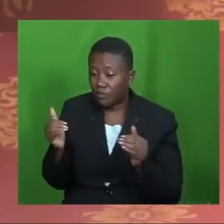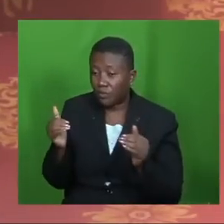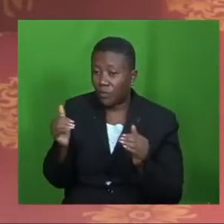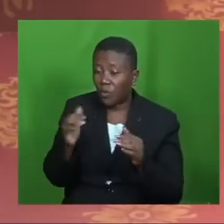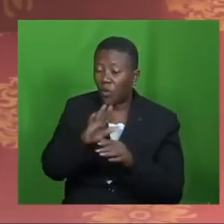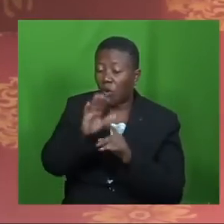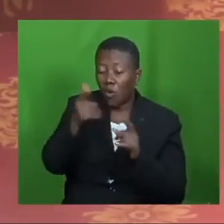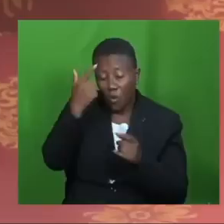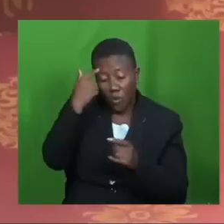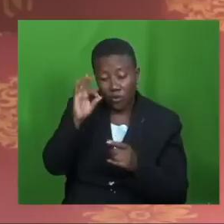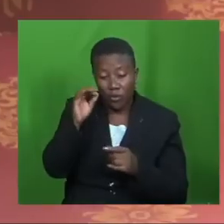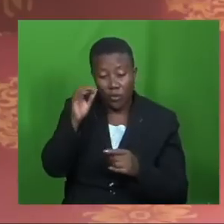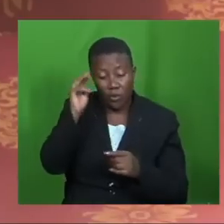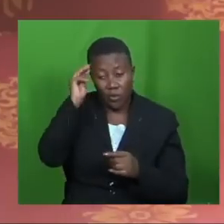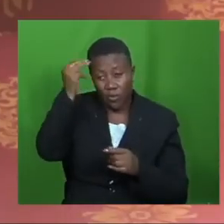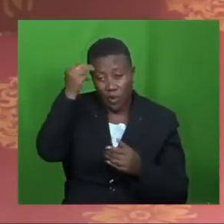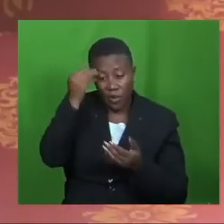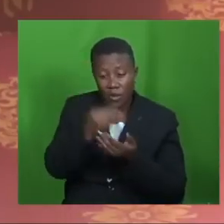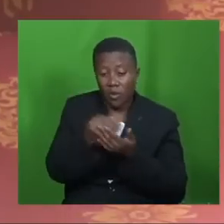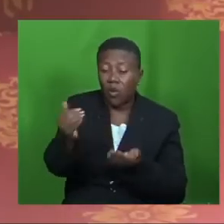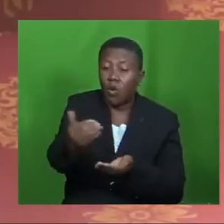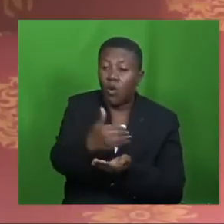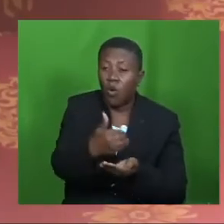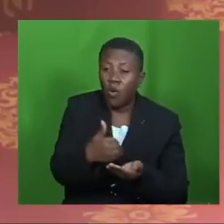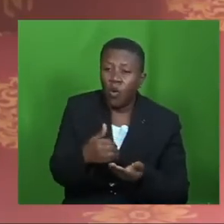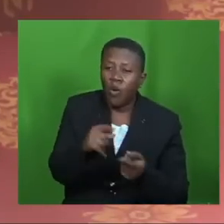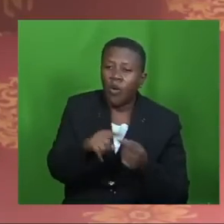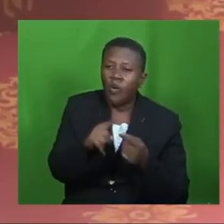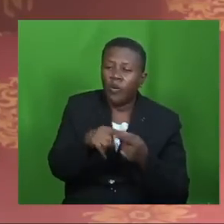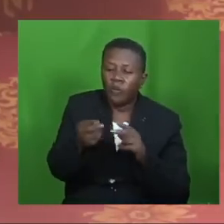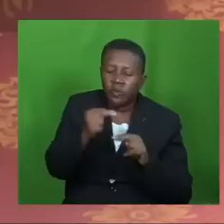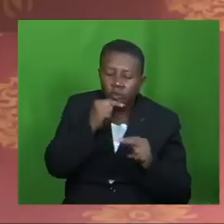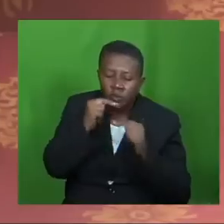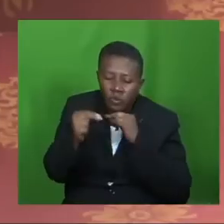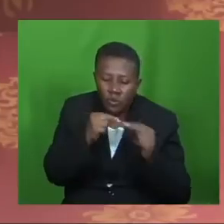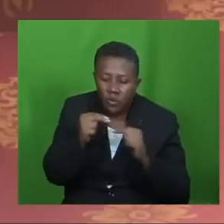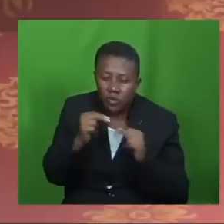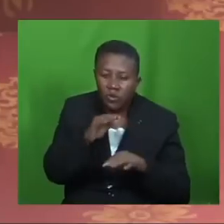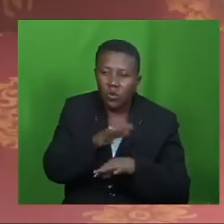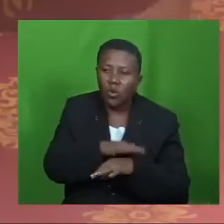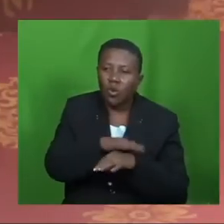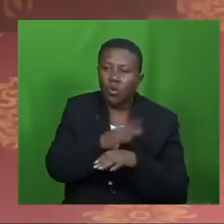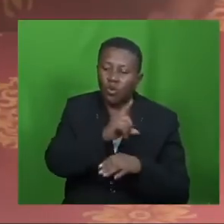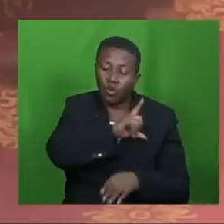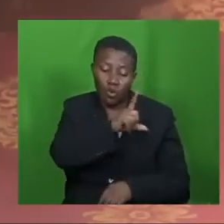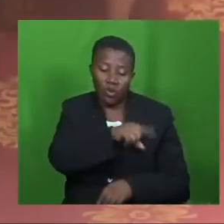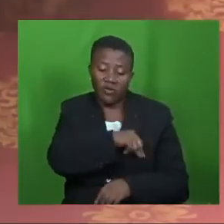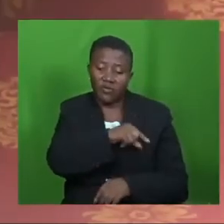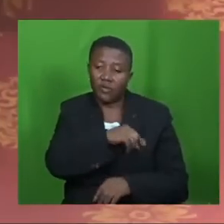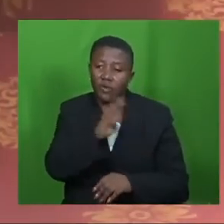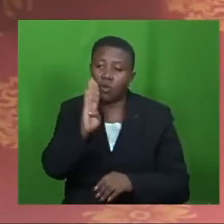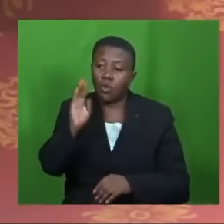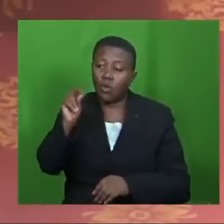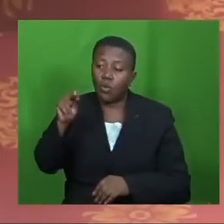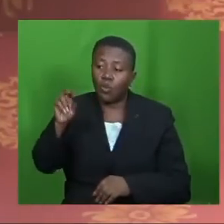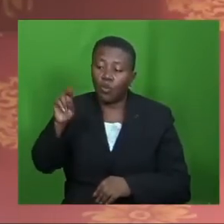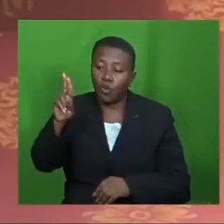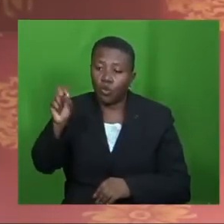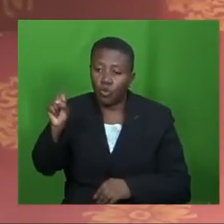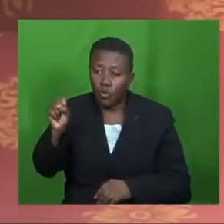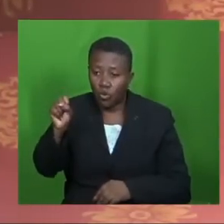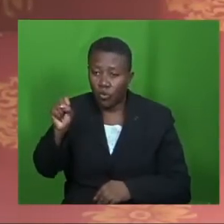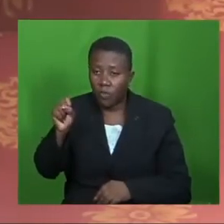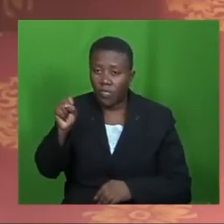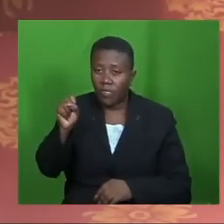of resources, as well as the ministry's decision to negotiate on qualification bonus for the next round instead of paying winning bonus per